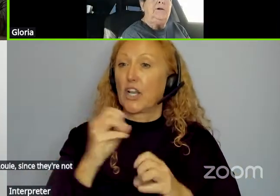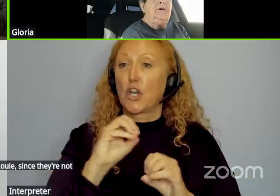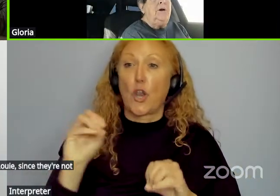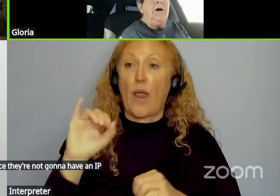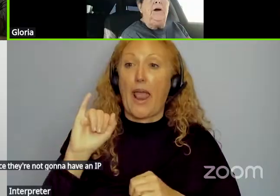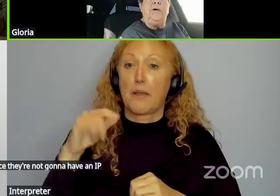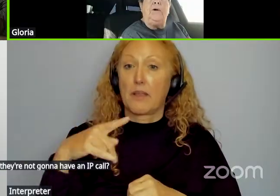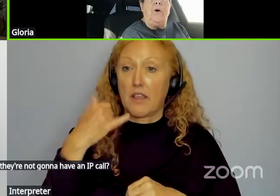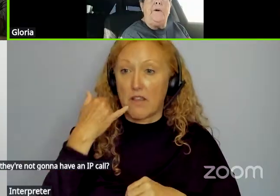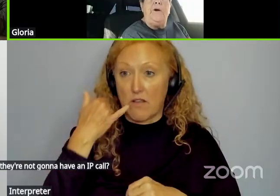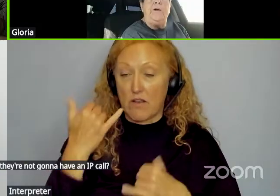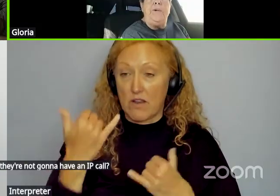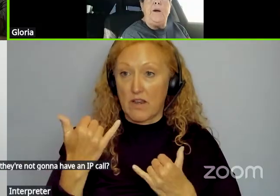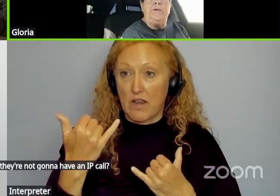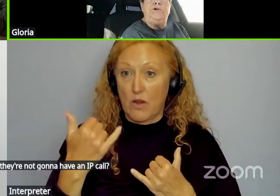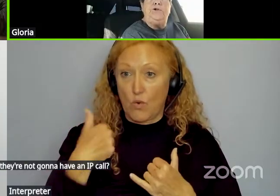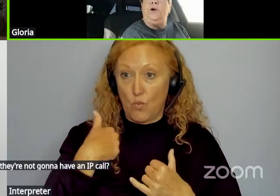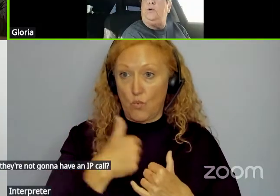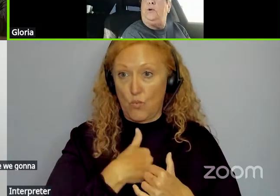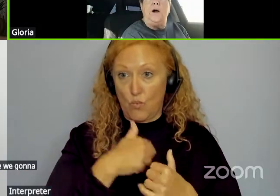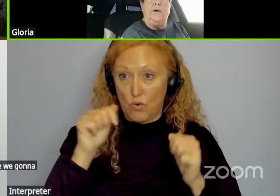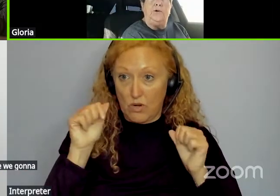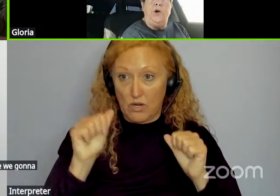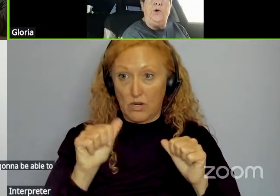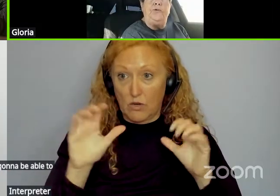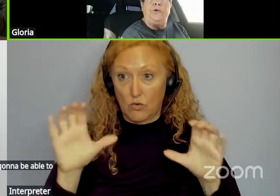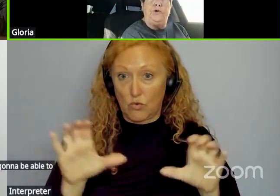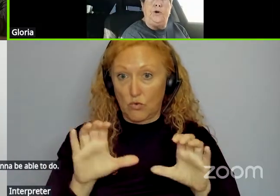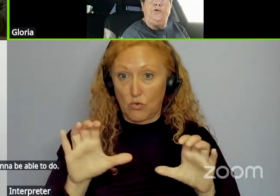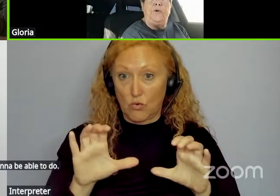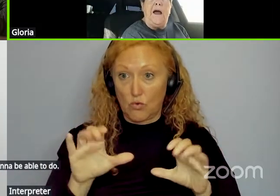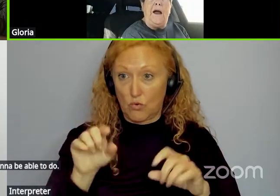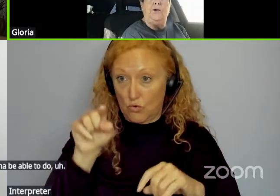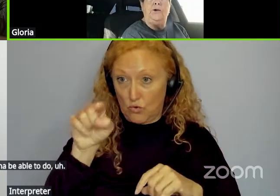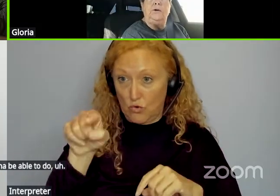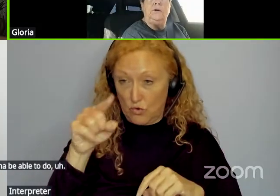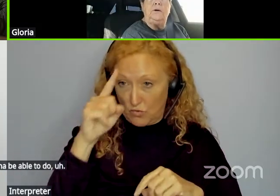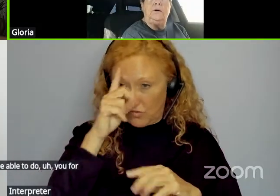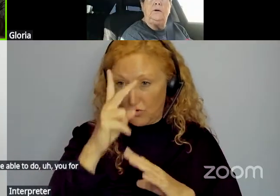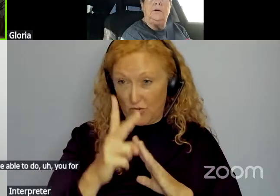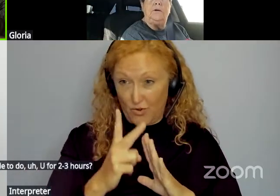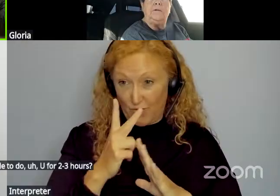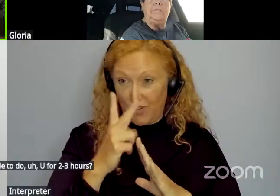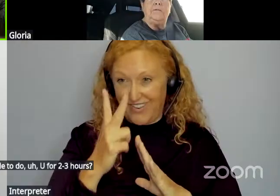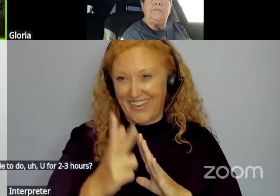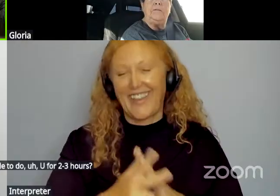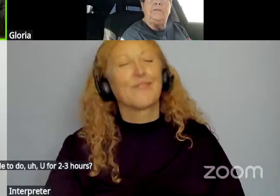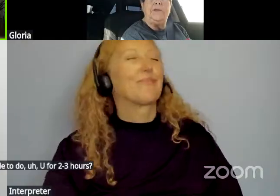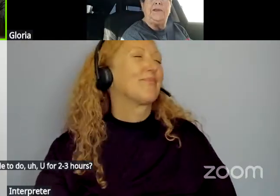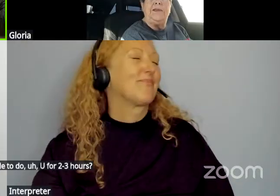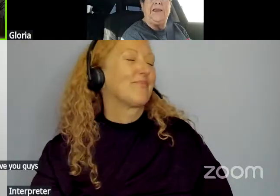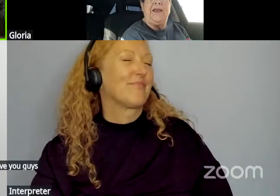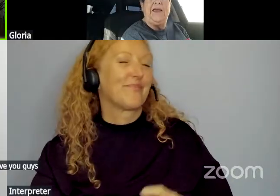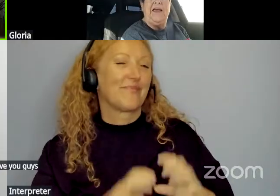call, are we gonna be able to do you for 2-3 hours? Oh, I love you guys. No.